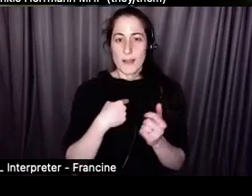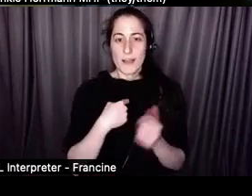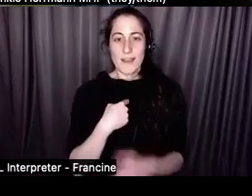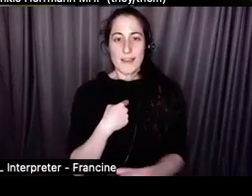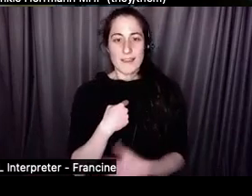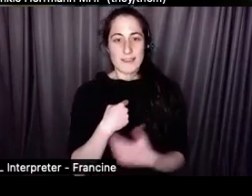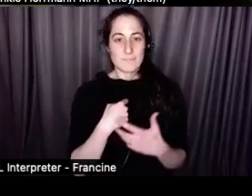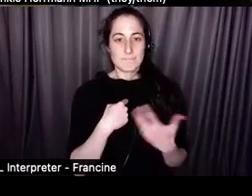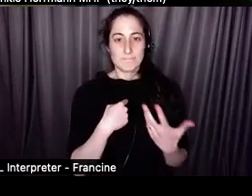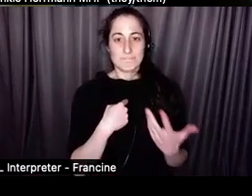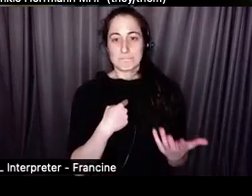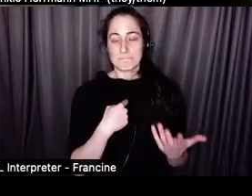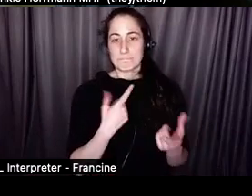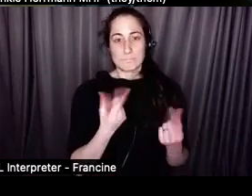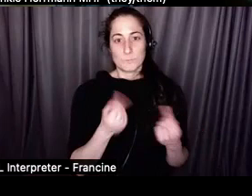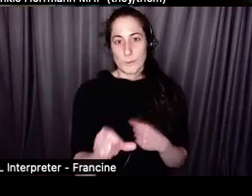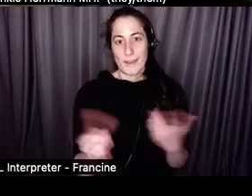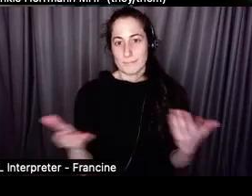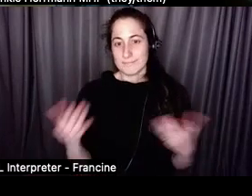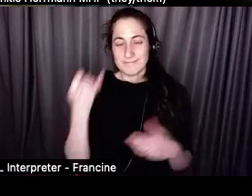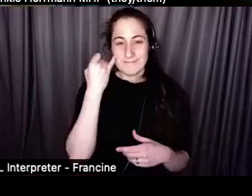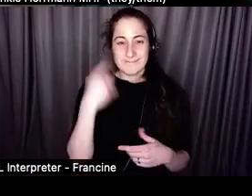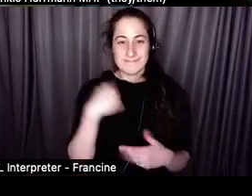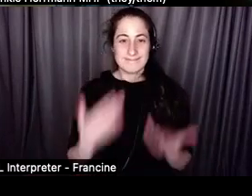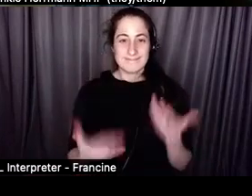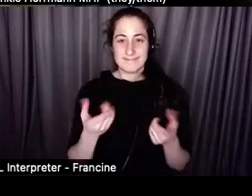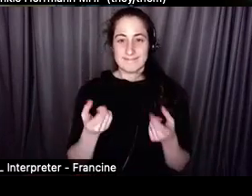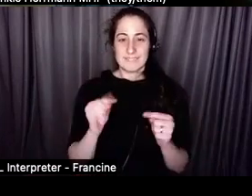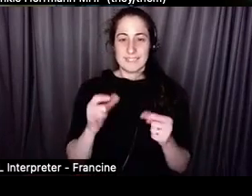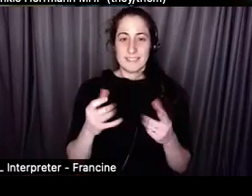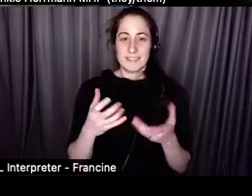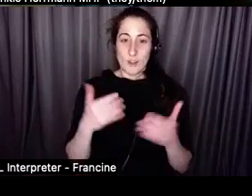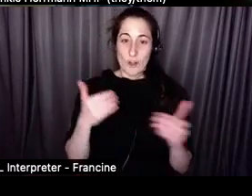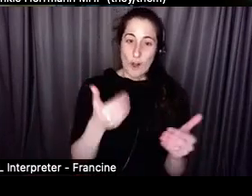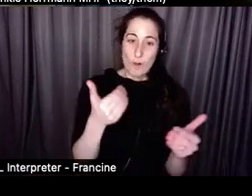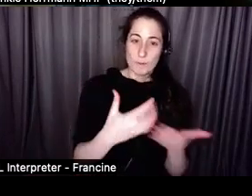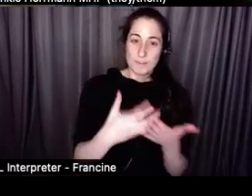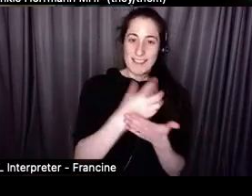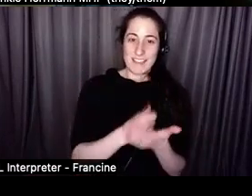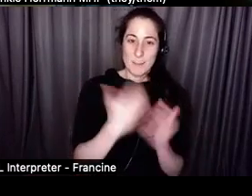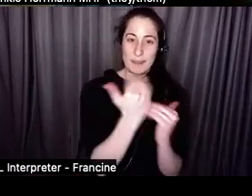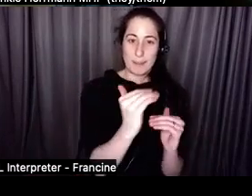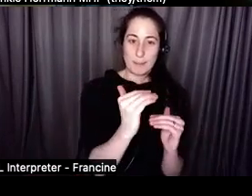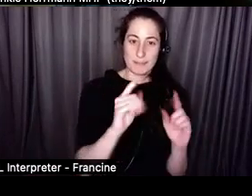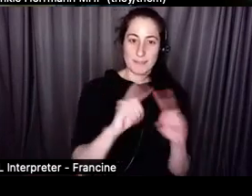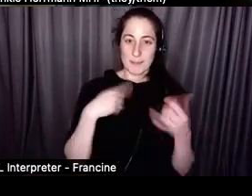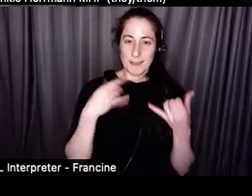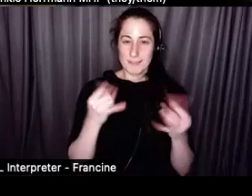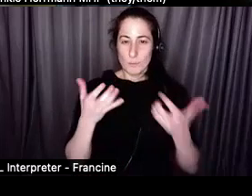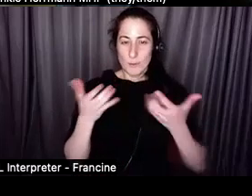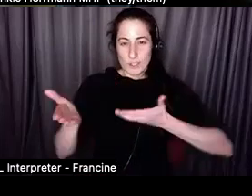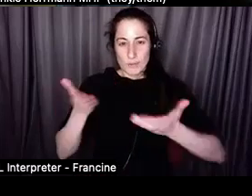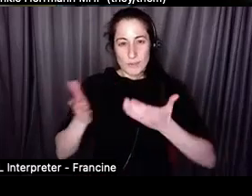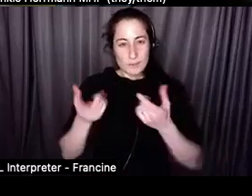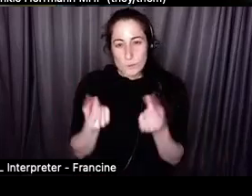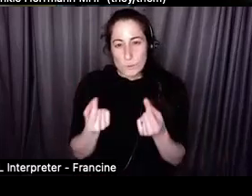how do I sort of do that if I'm maybe moving towards the income limits and resource limits while still retaining services? And somebody